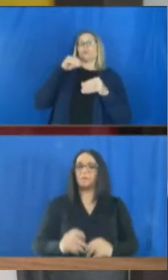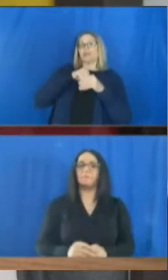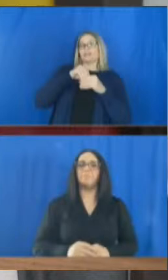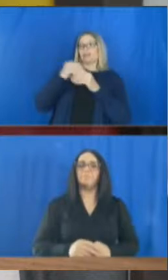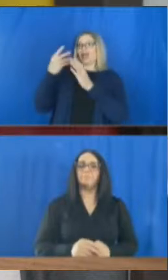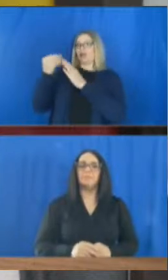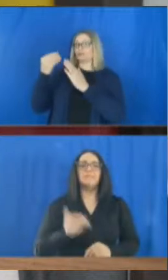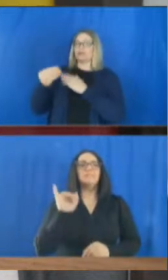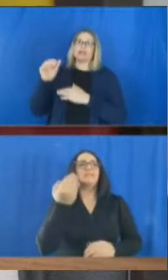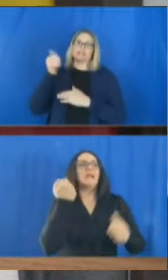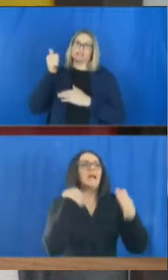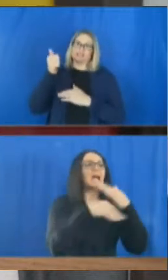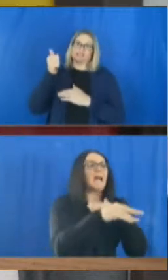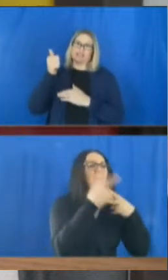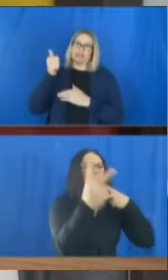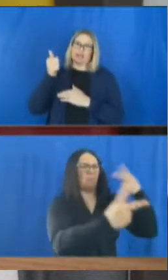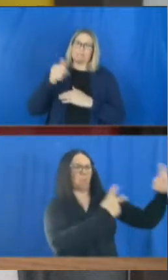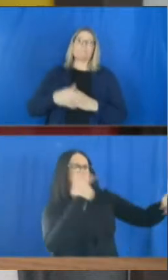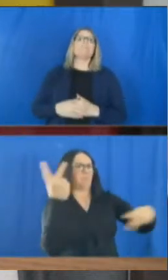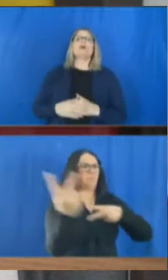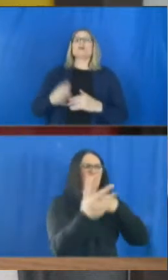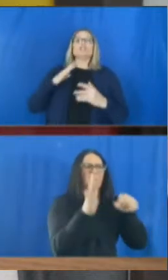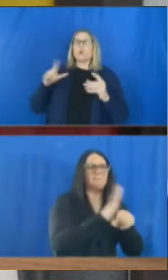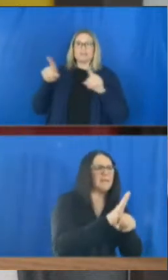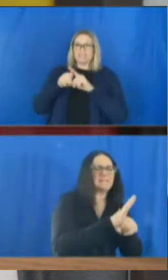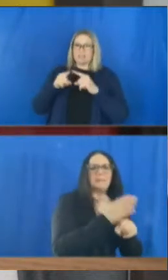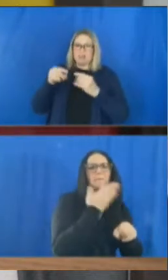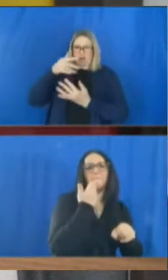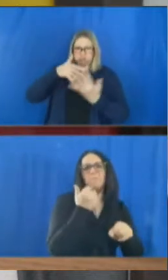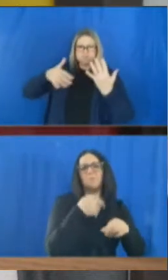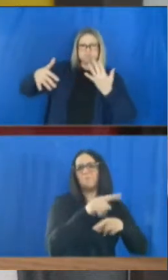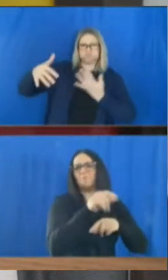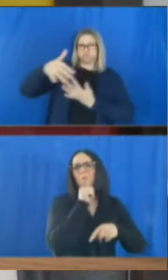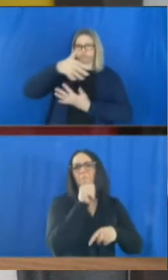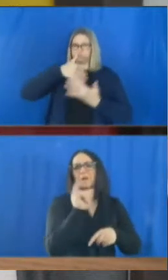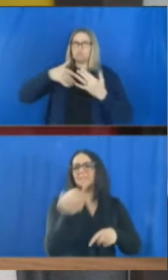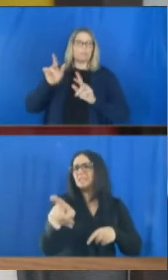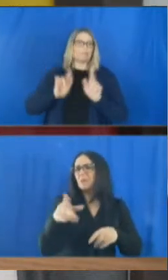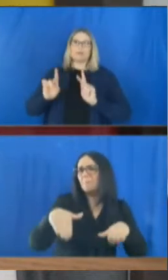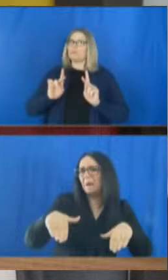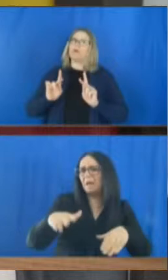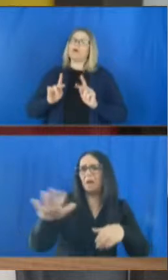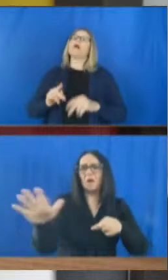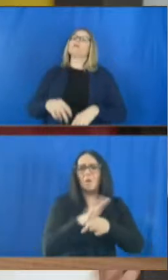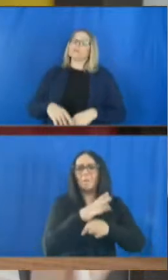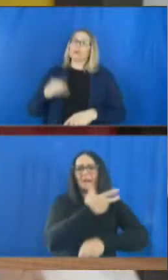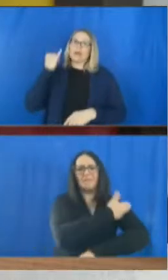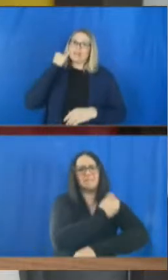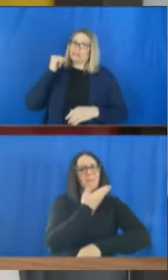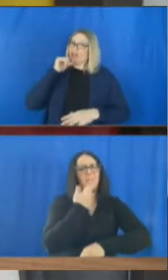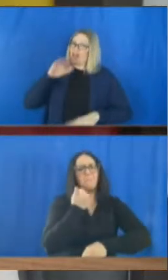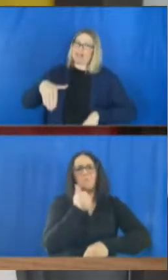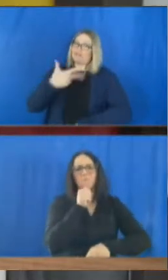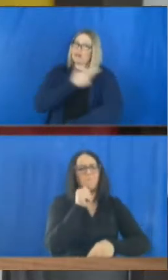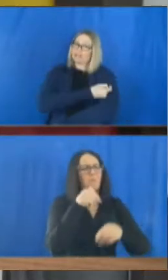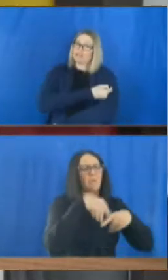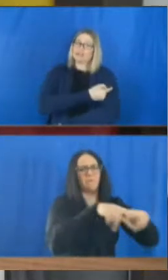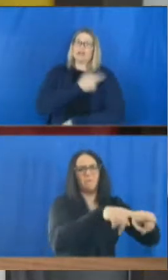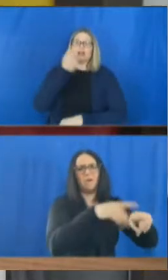locations. Masks remain mandatory for all indoor public spaces and outdoor spaces where physical distancing cannot be